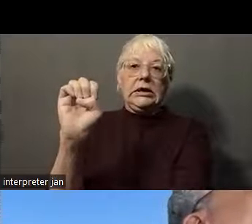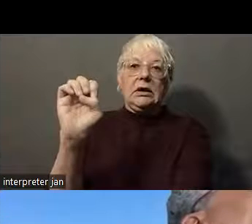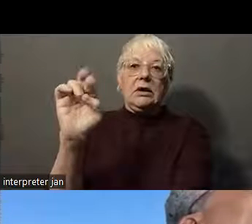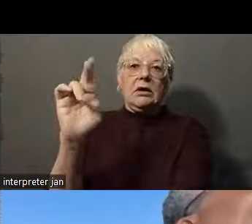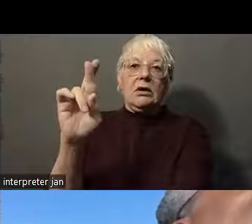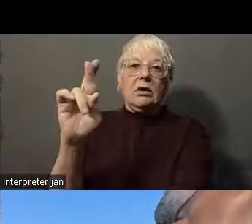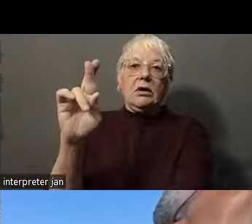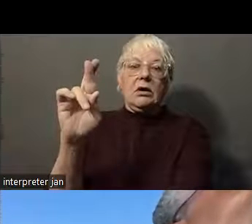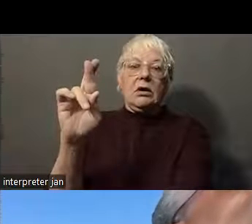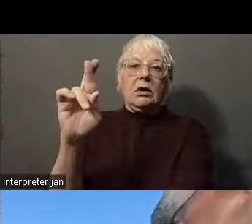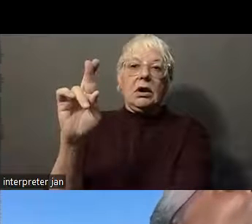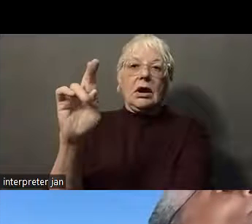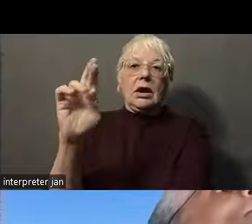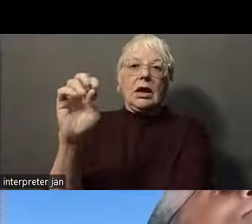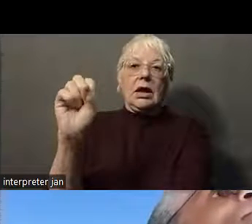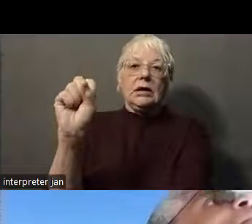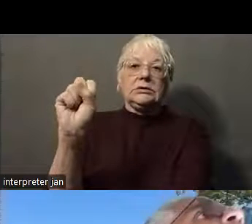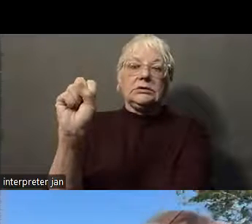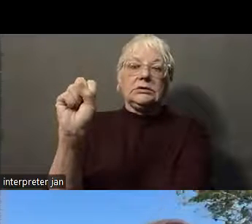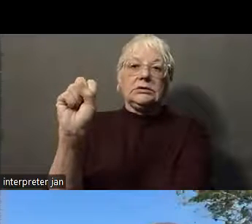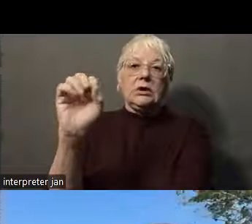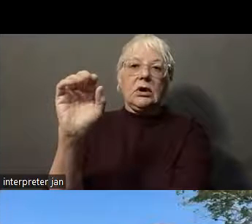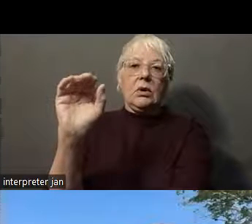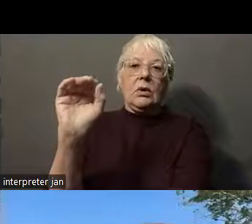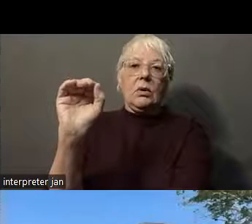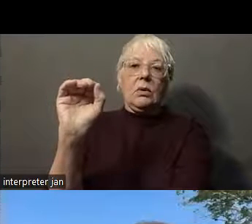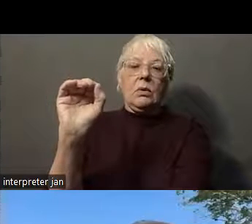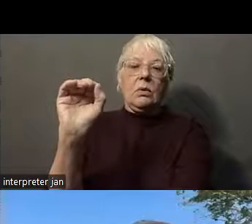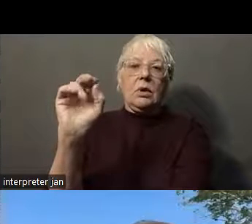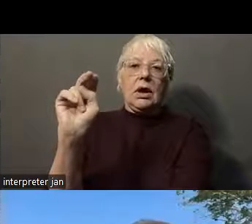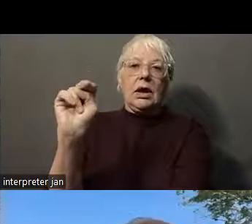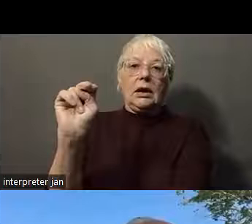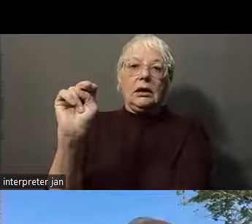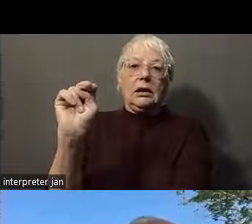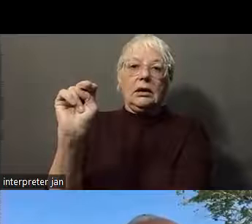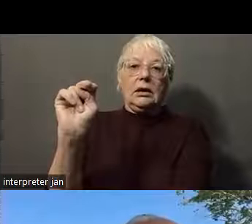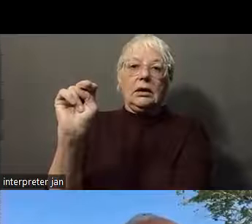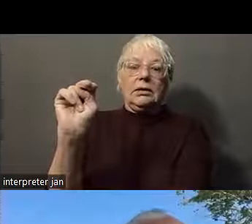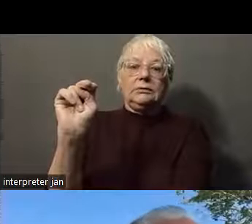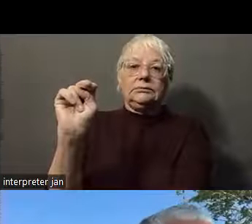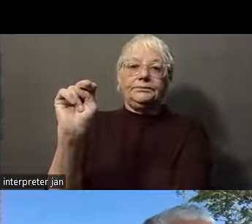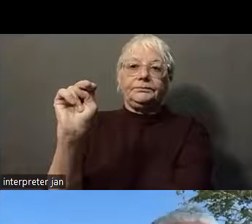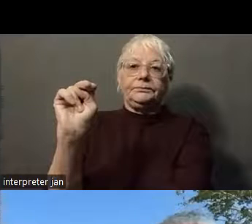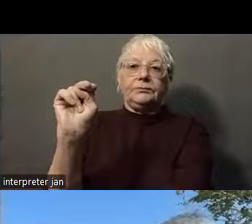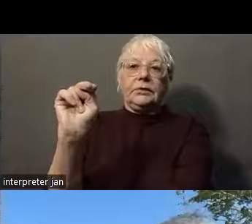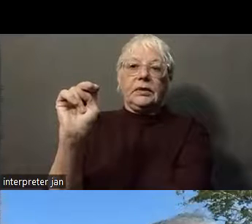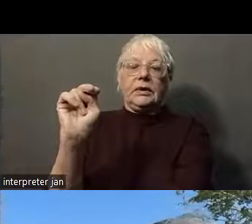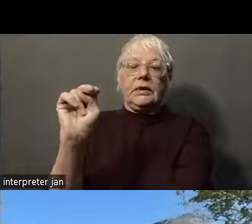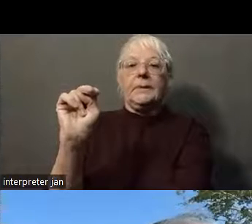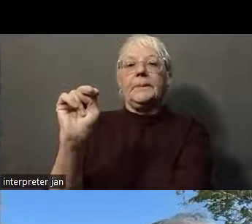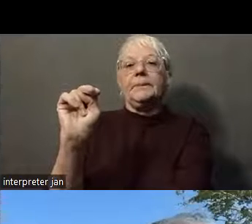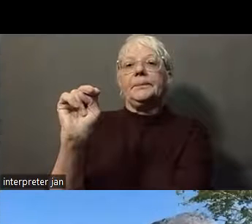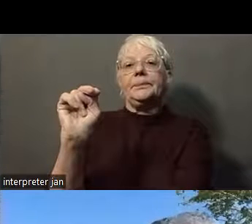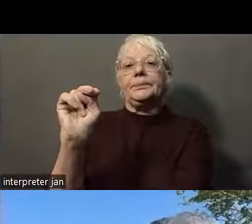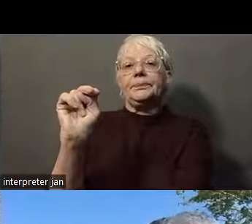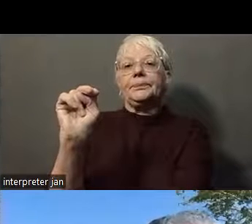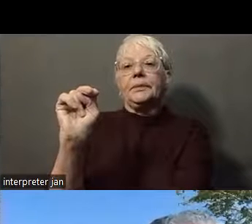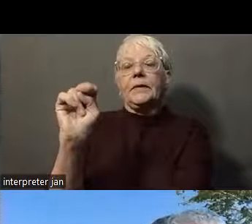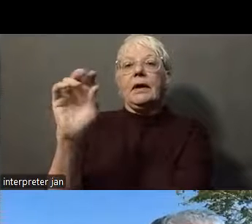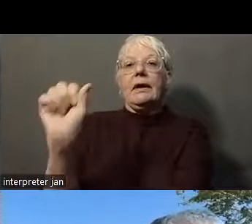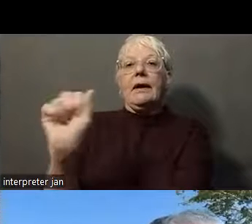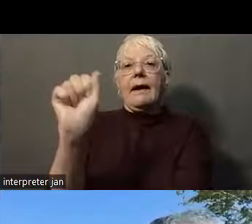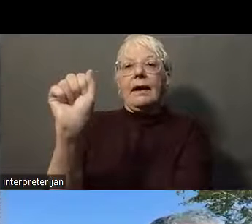ERS as in Sam, ON as in Nancy. Deb Roberson at